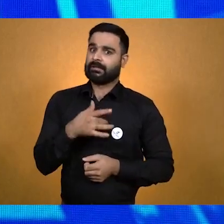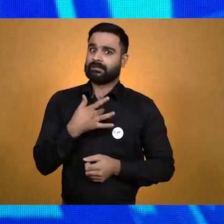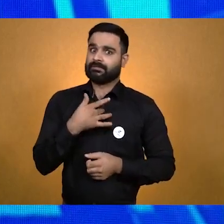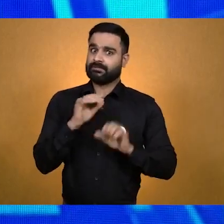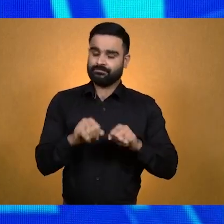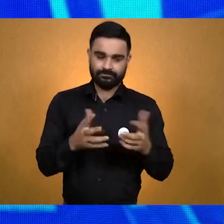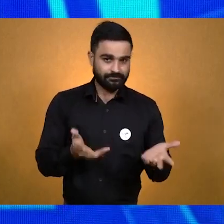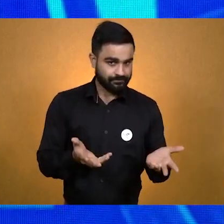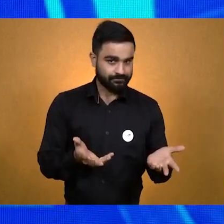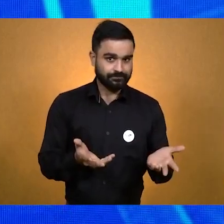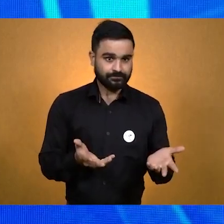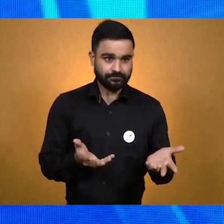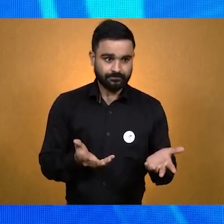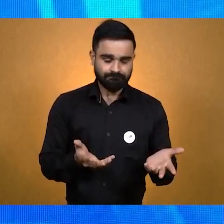she